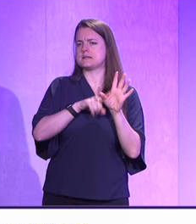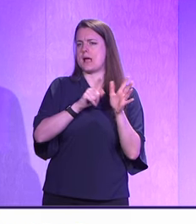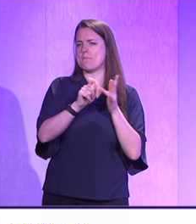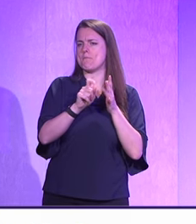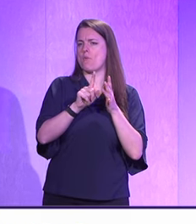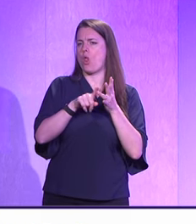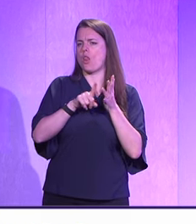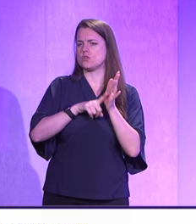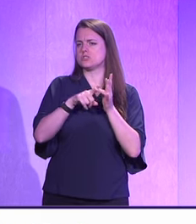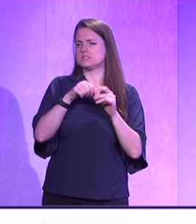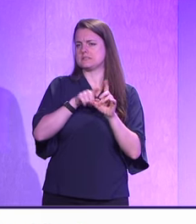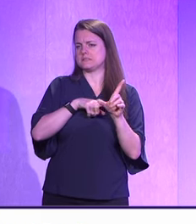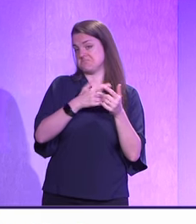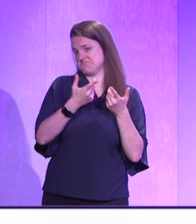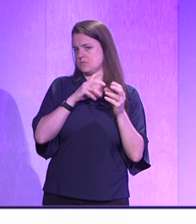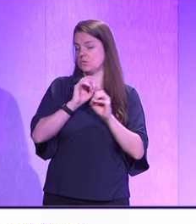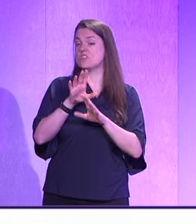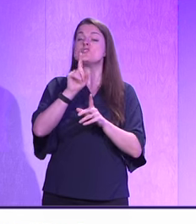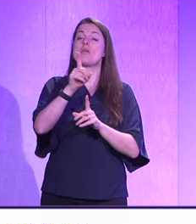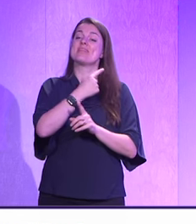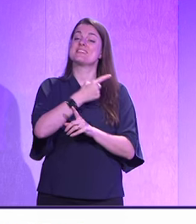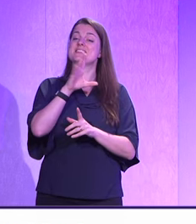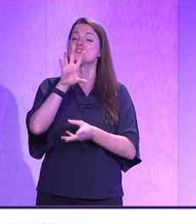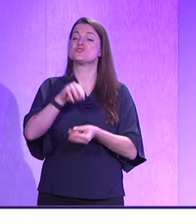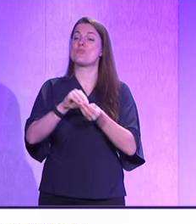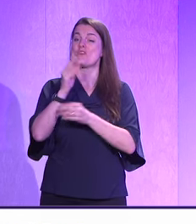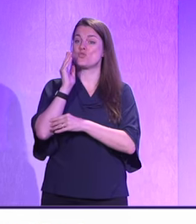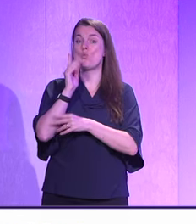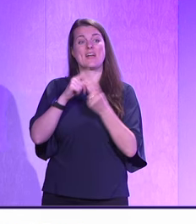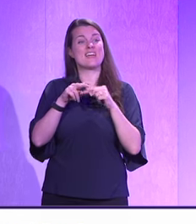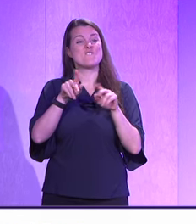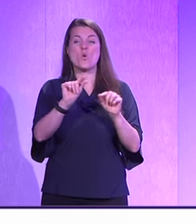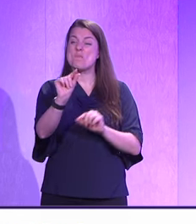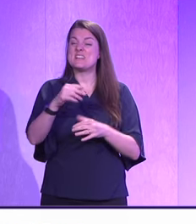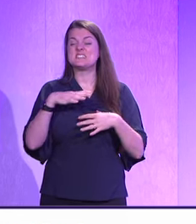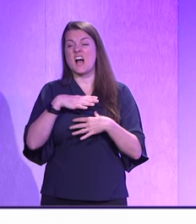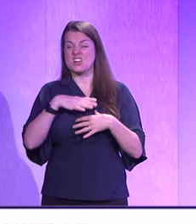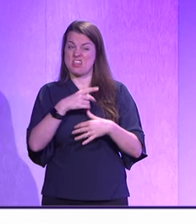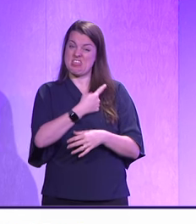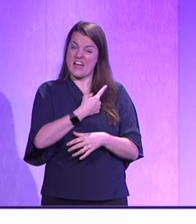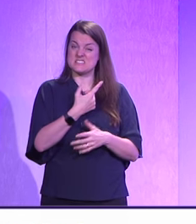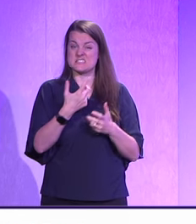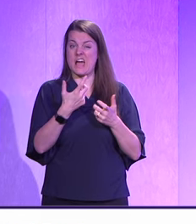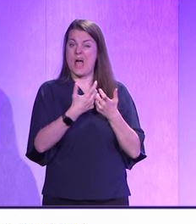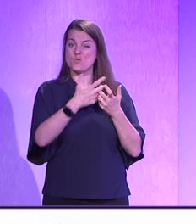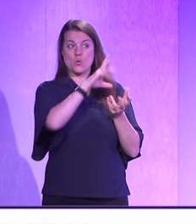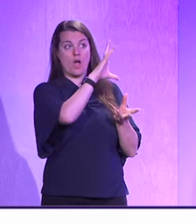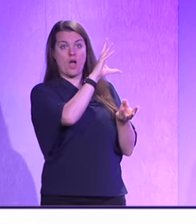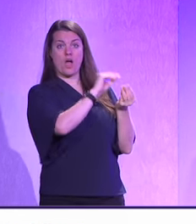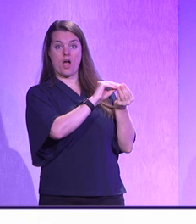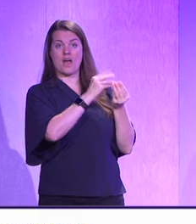approach. Here's the summary of the talk. If you'd like to have a little sleep, if you're a bit tired, here's a summary of the talk in one